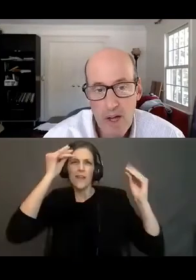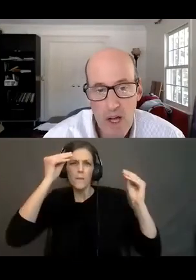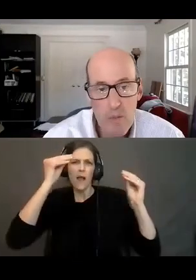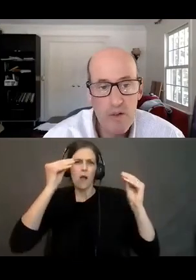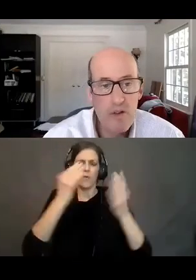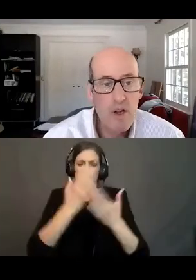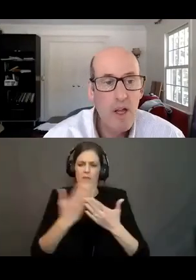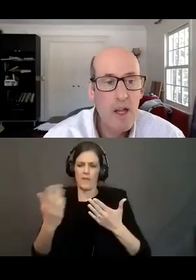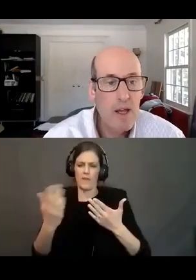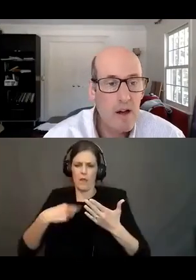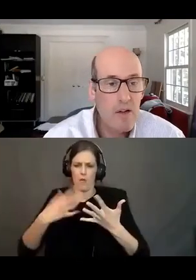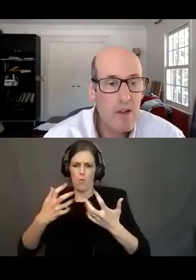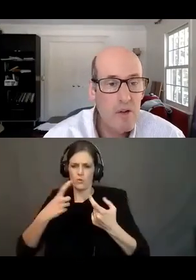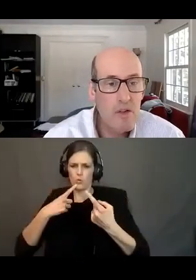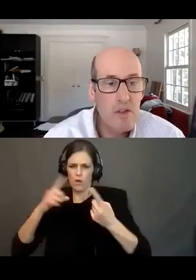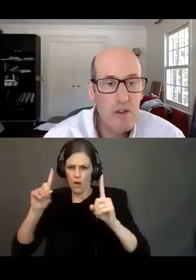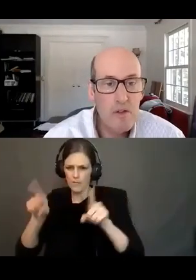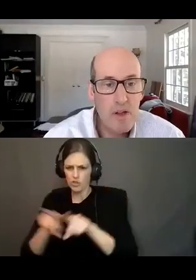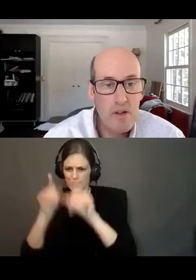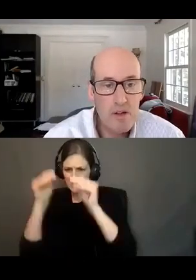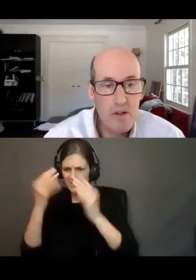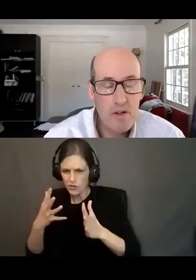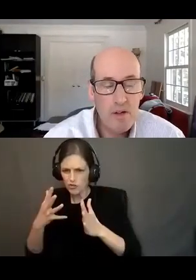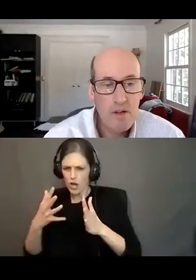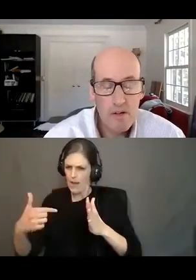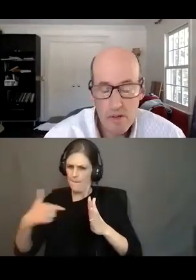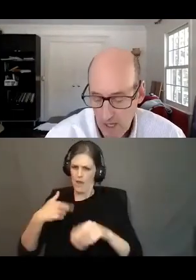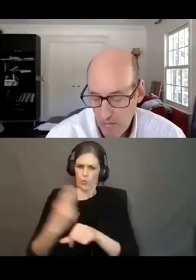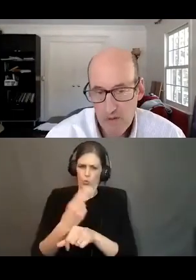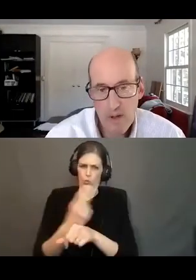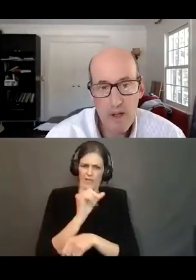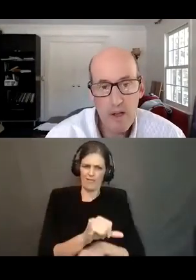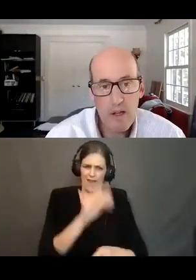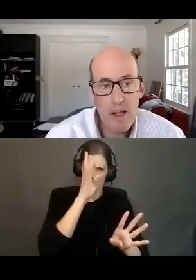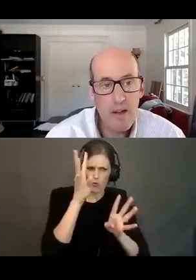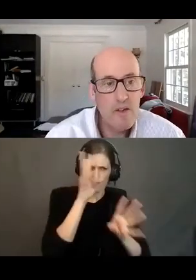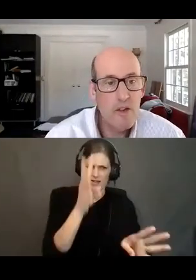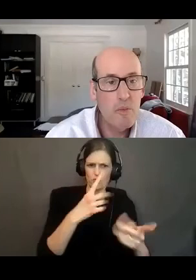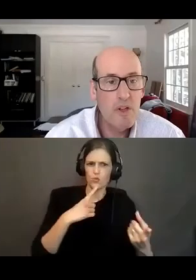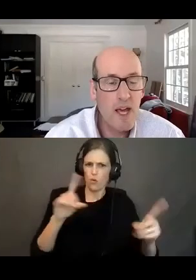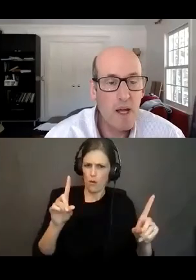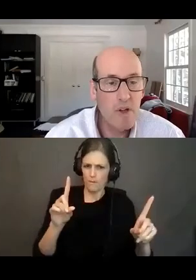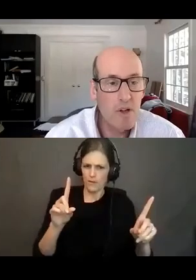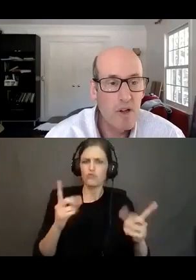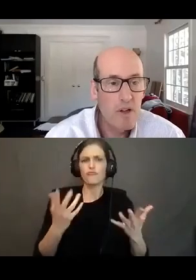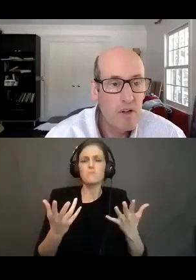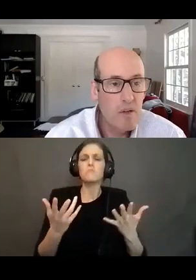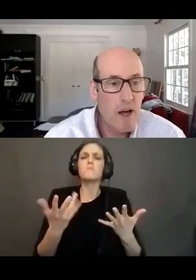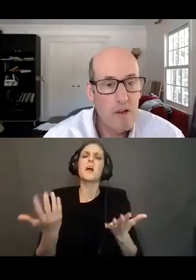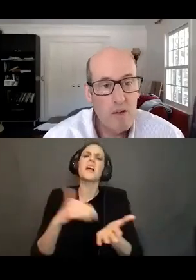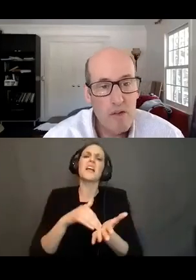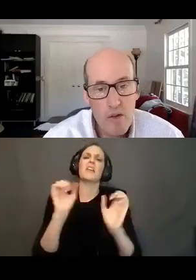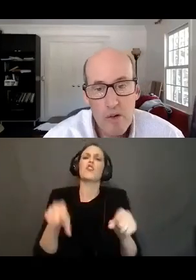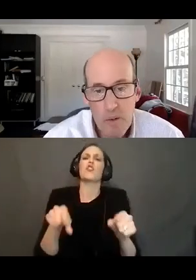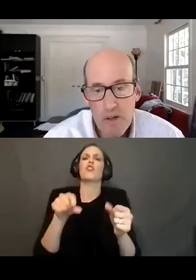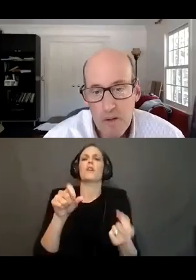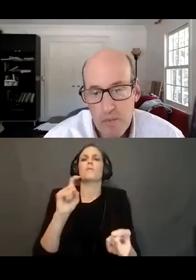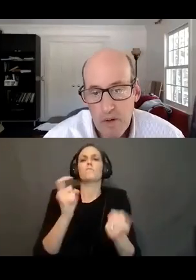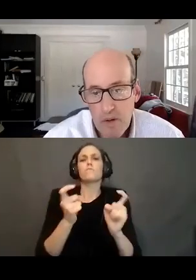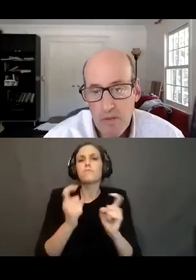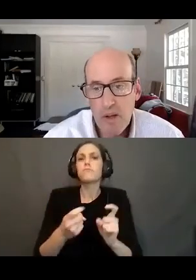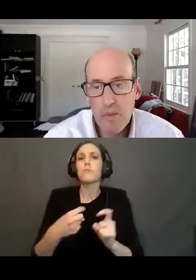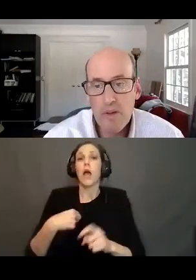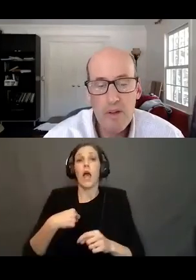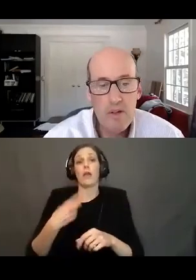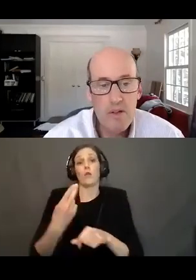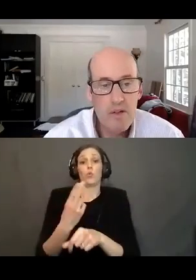trying to accomplish, and are they using the innovation to accomplish that? And again, this could be adapted to, I use the new curriculum to